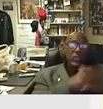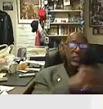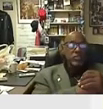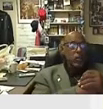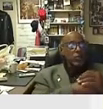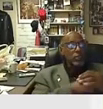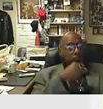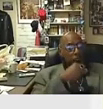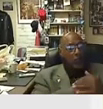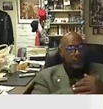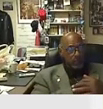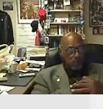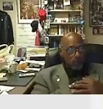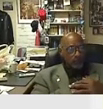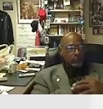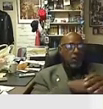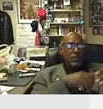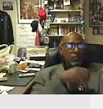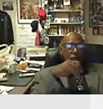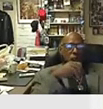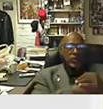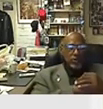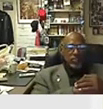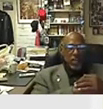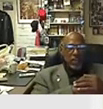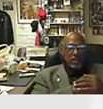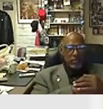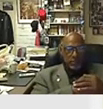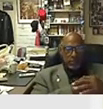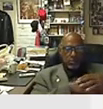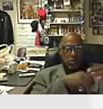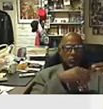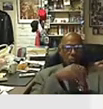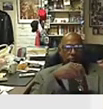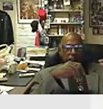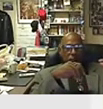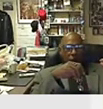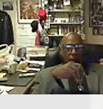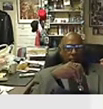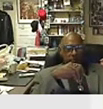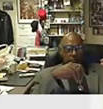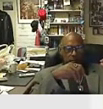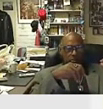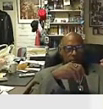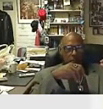that lets us know it's important that when you get saved,